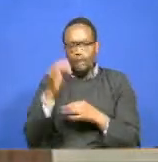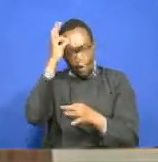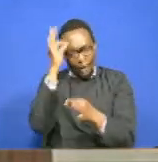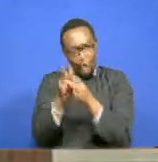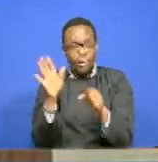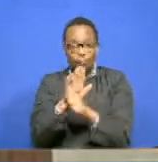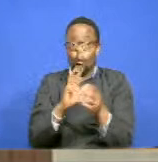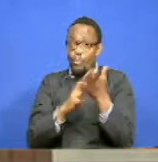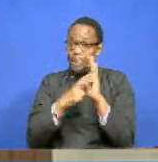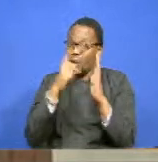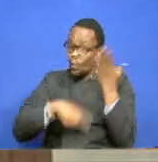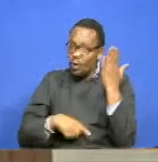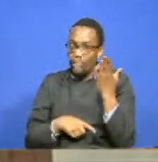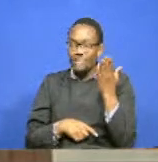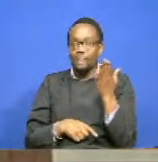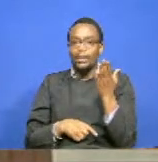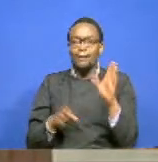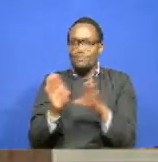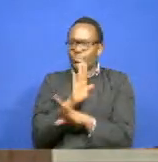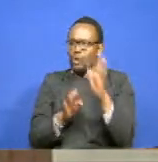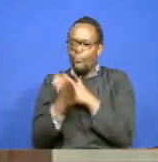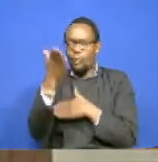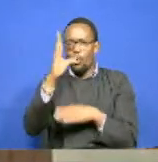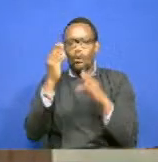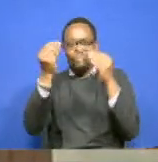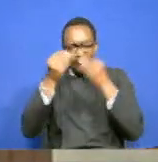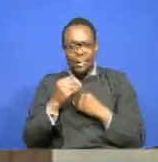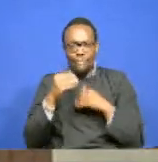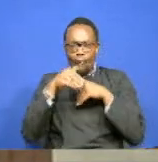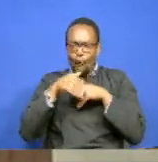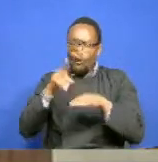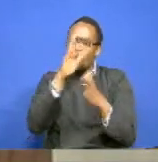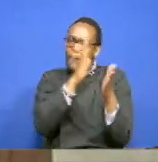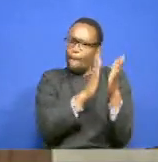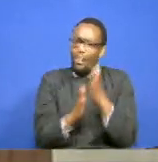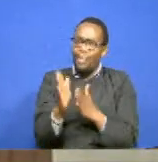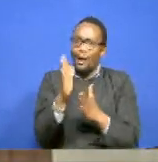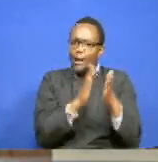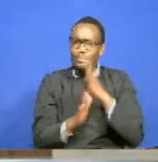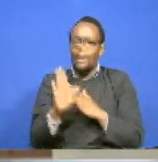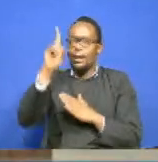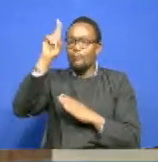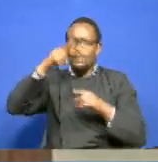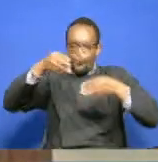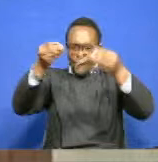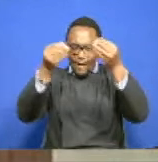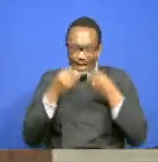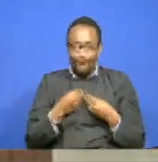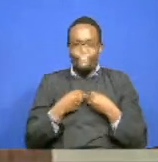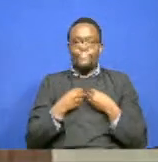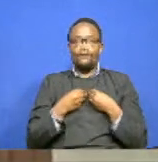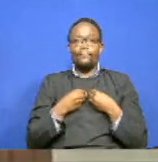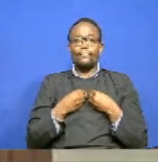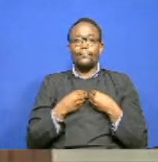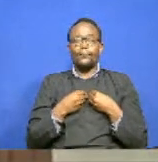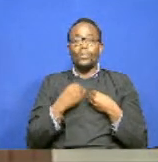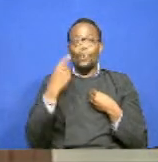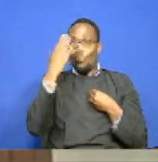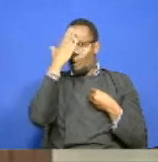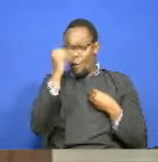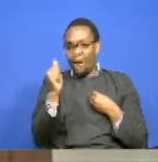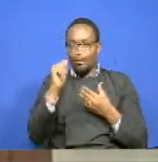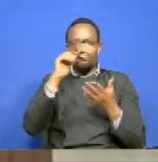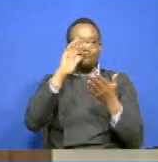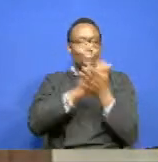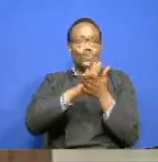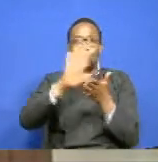means using what God has given us according to the plan he has prescribed to us for his glory and for